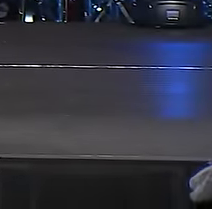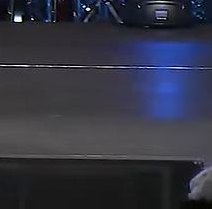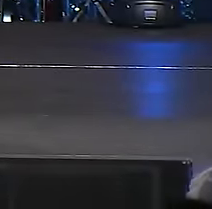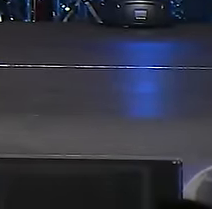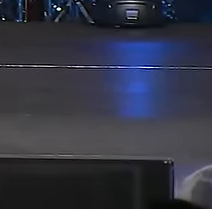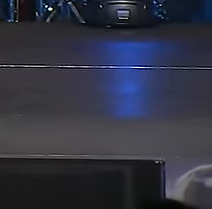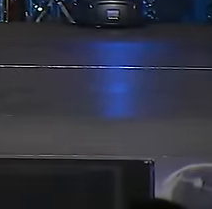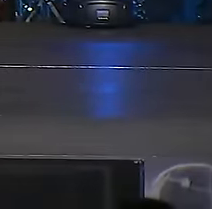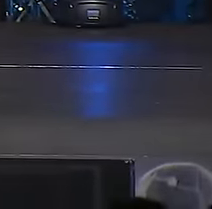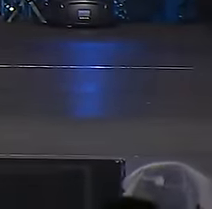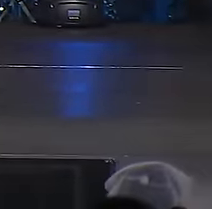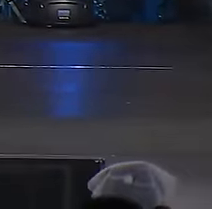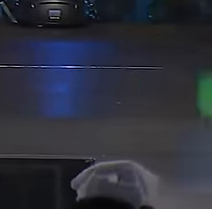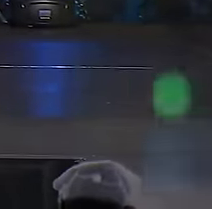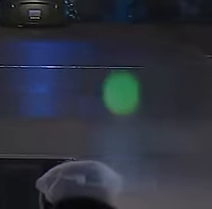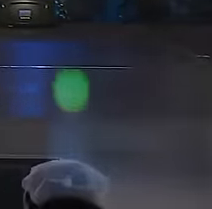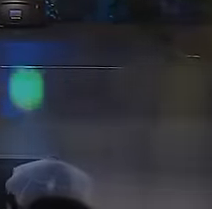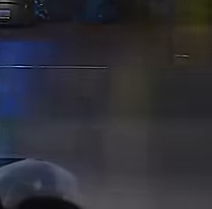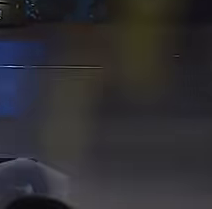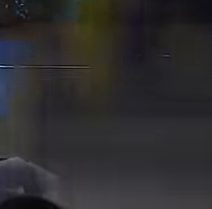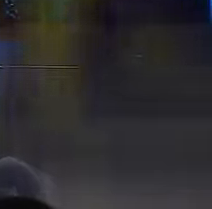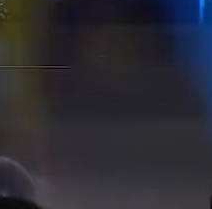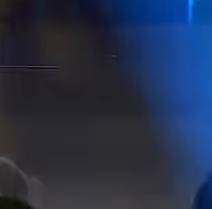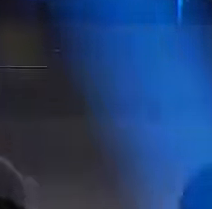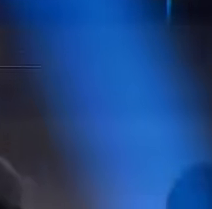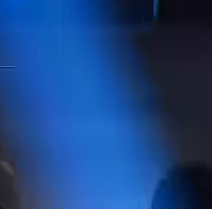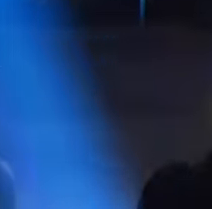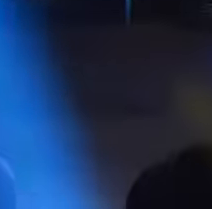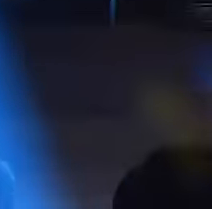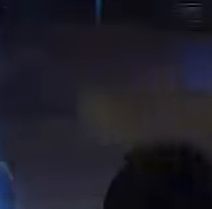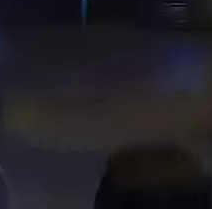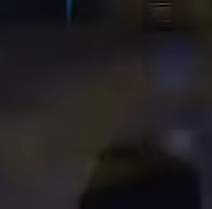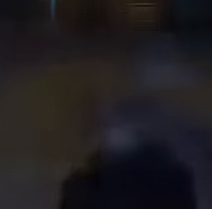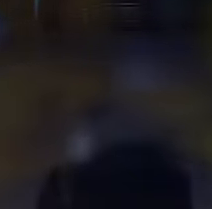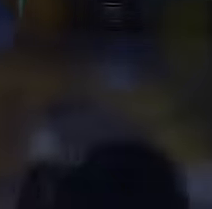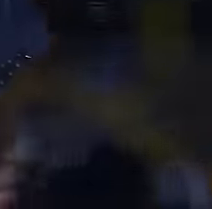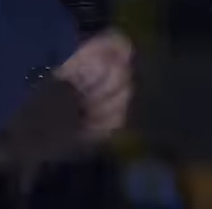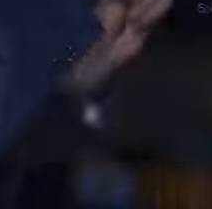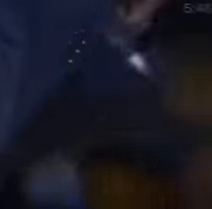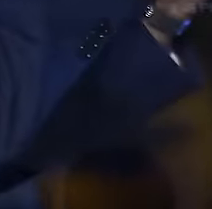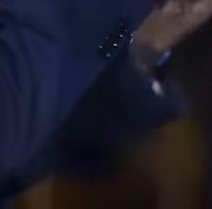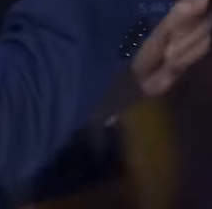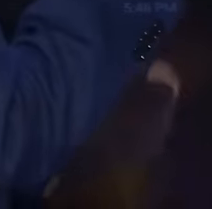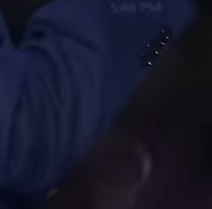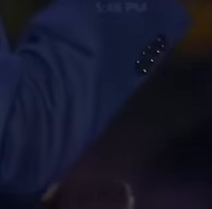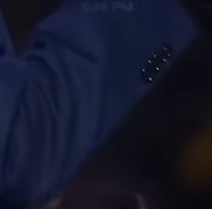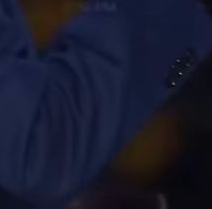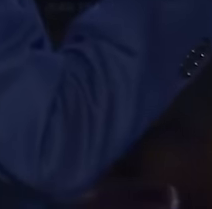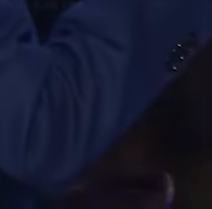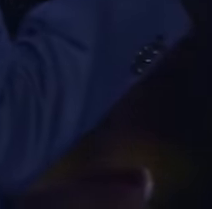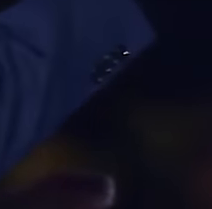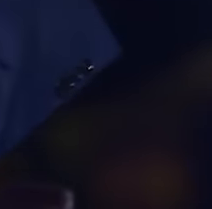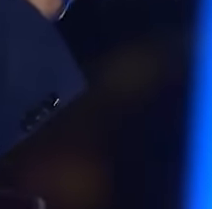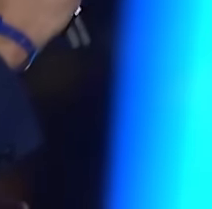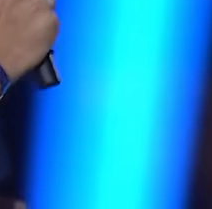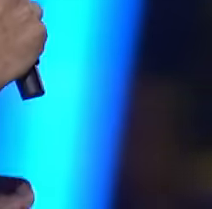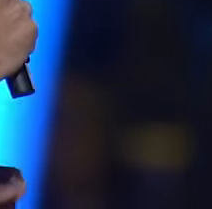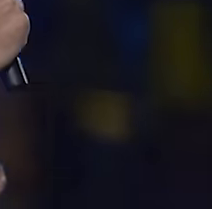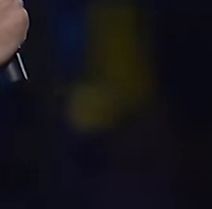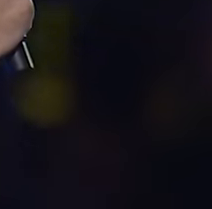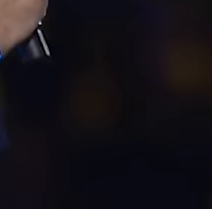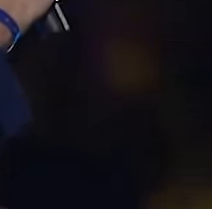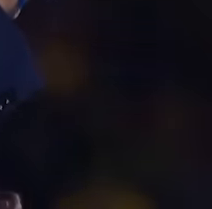spirit. Thank You, God. Come on, just a little bit more thanksgiving.